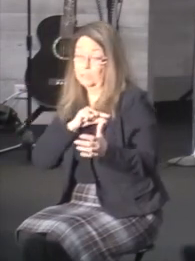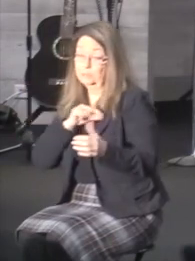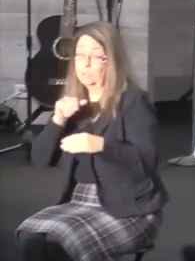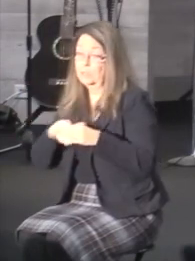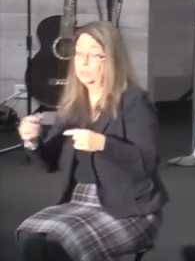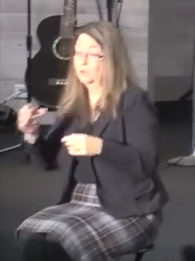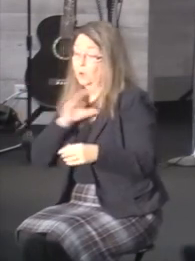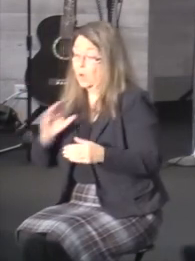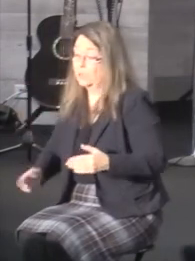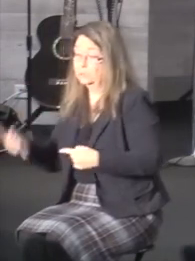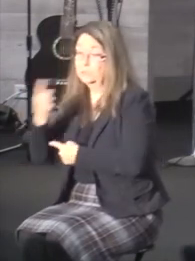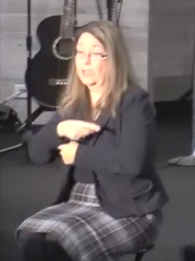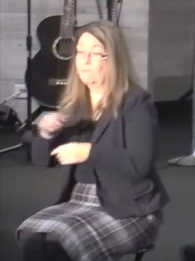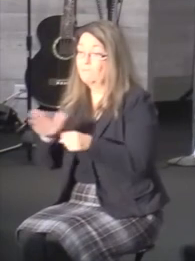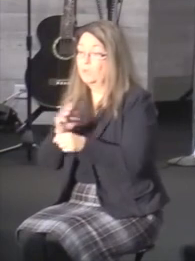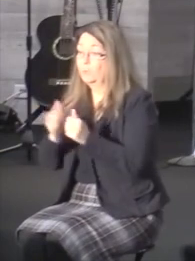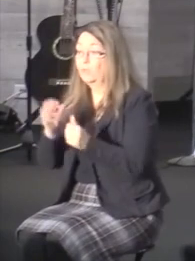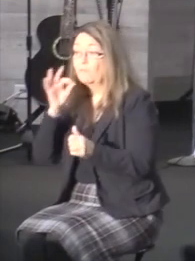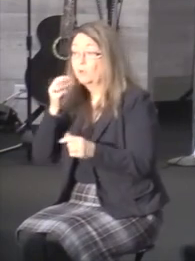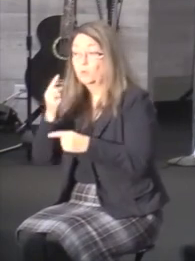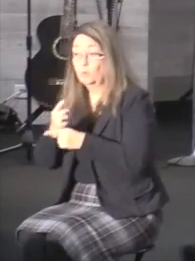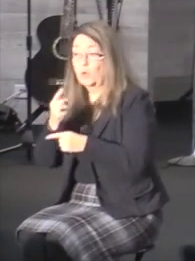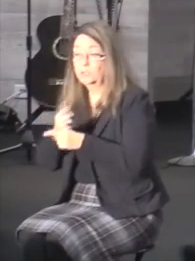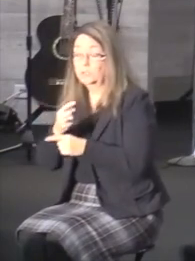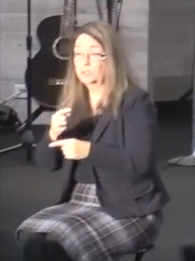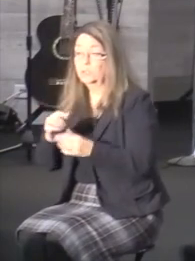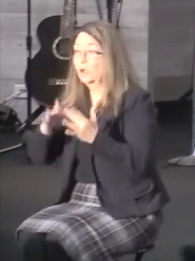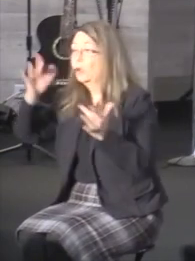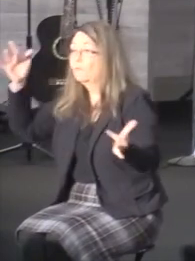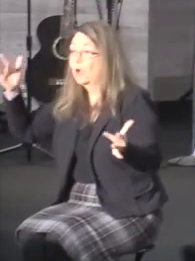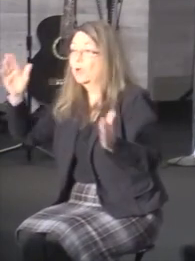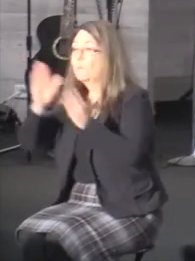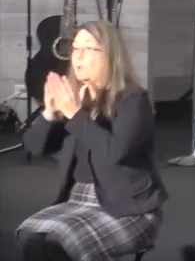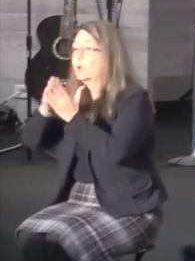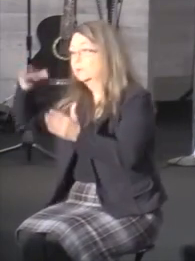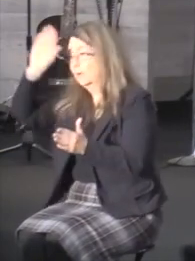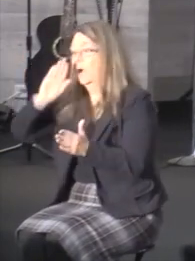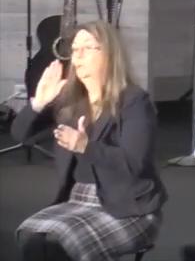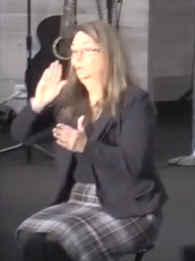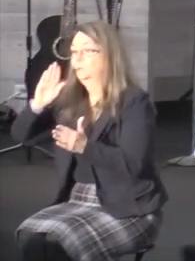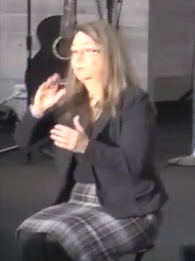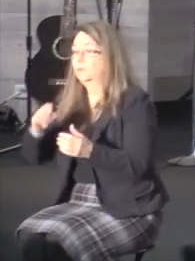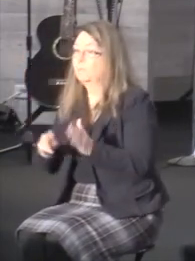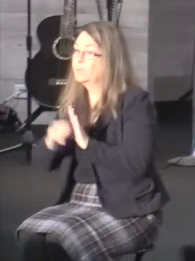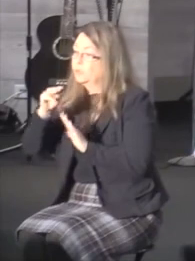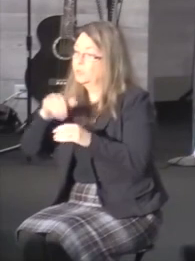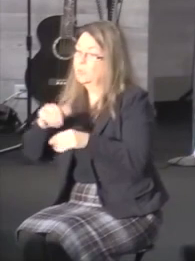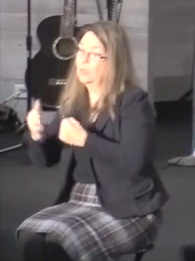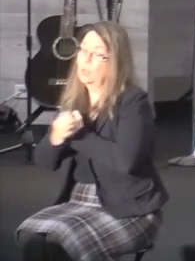and filled with the fruit of righteousness that comes through Jesus Christ to the glory and to the praise of God. He says, look, I want you to grow in